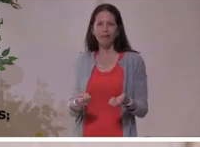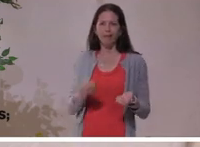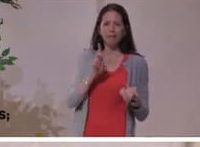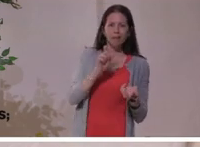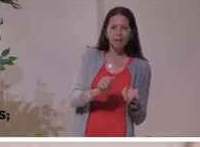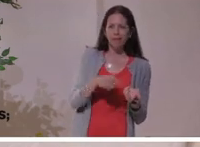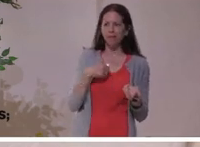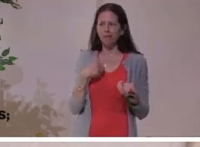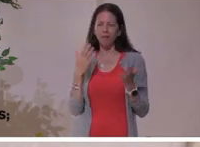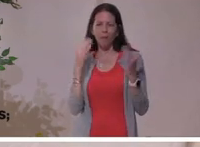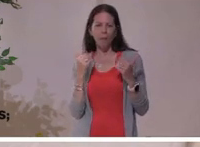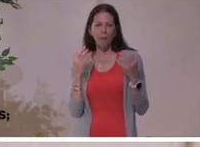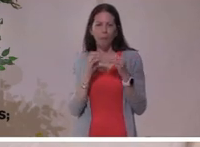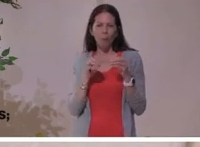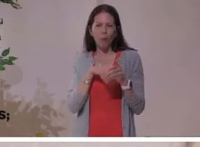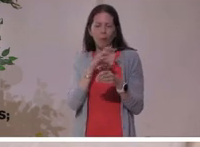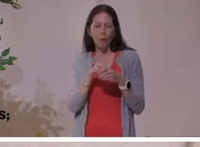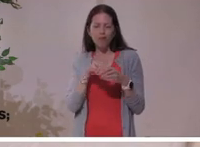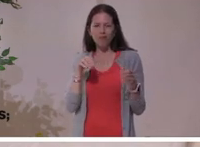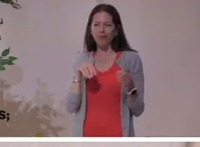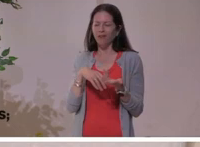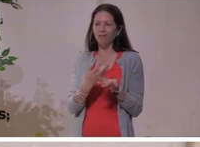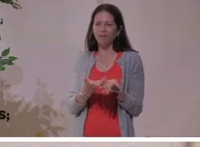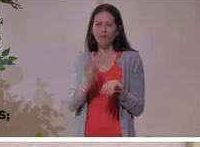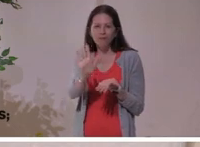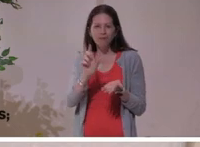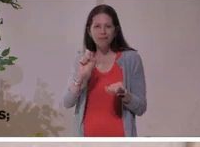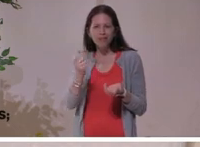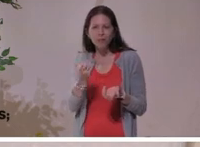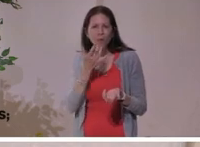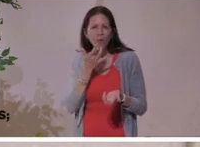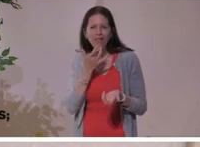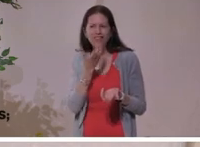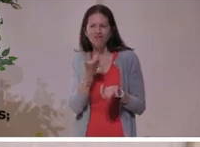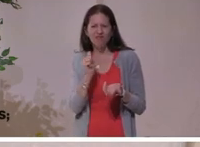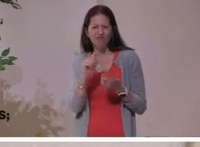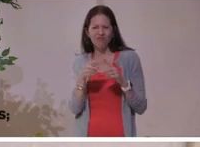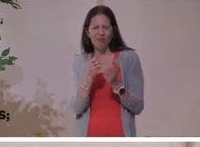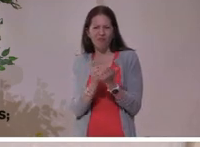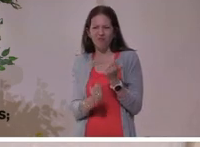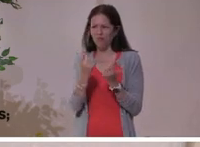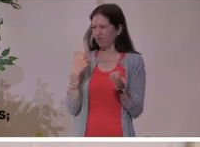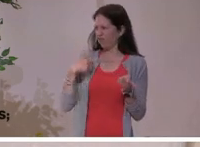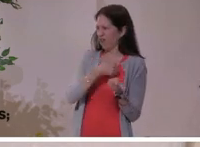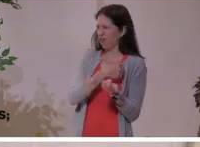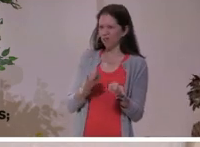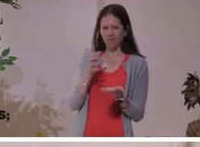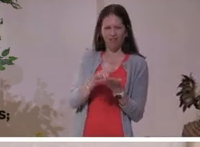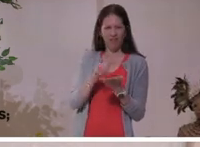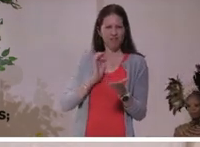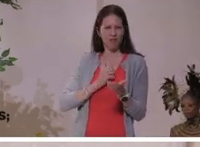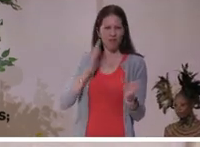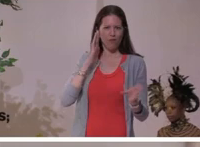or sexual orientation, it's all about everyone. It's us. That's what I want the future to be.